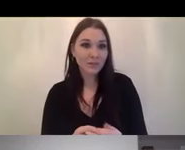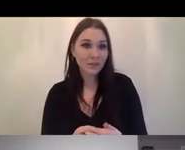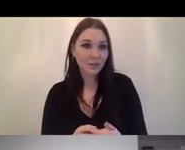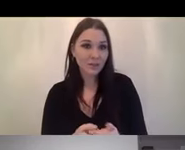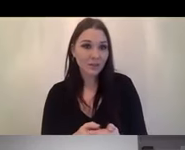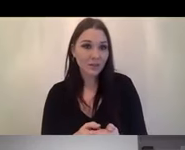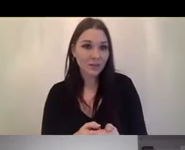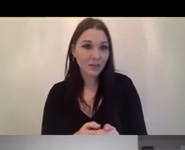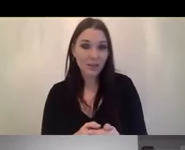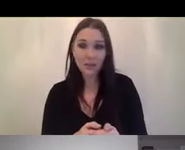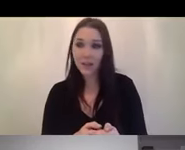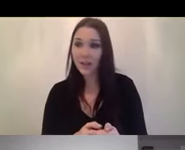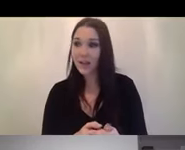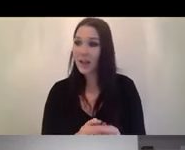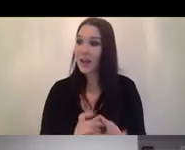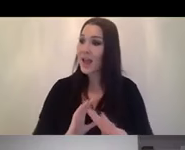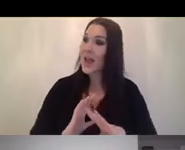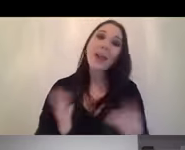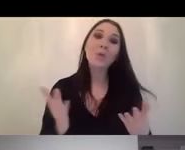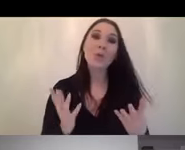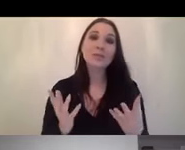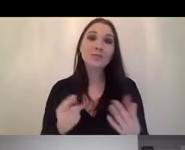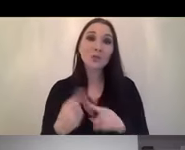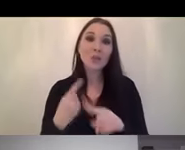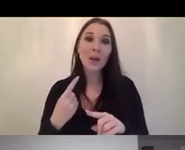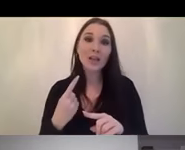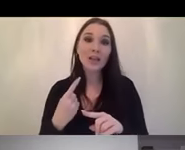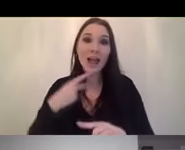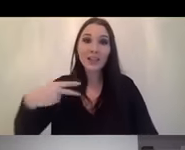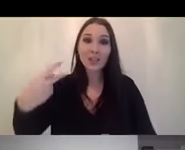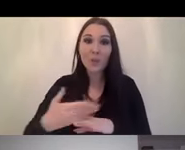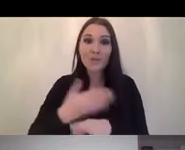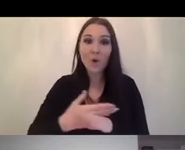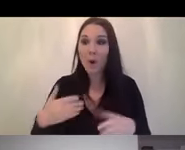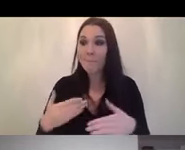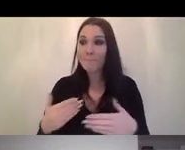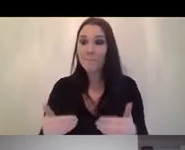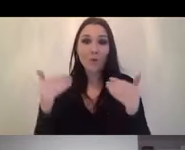Cool. Anyone else want to give a quick answer before we move over to the breakout room?